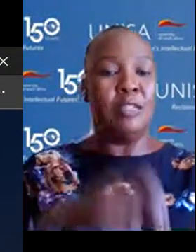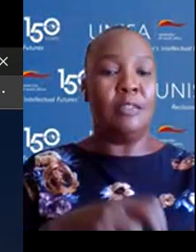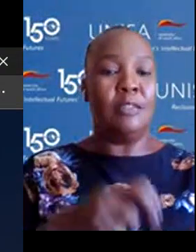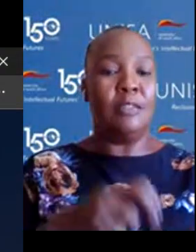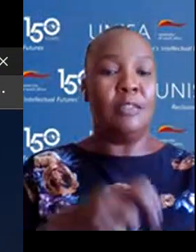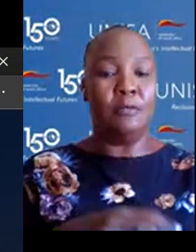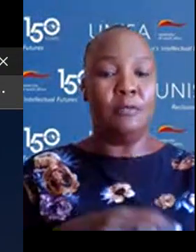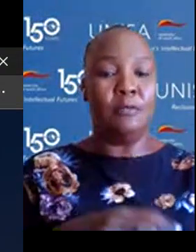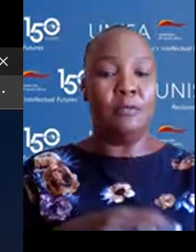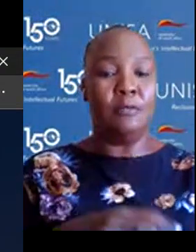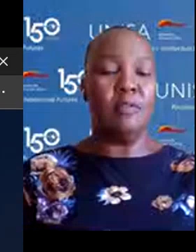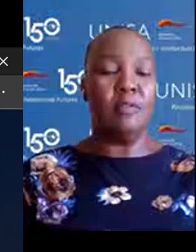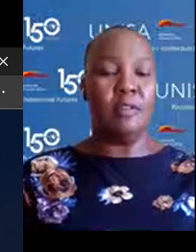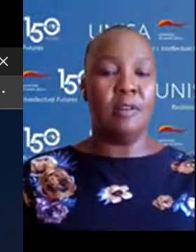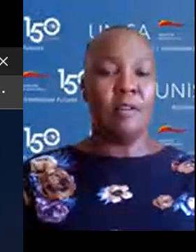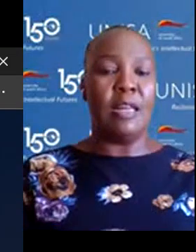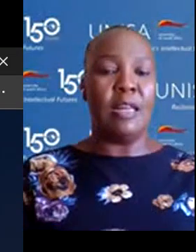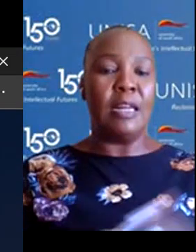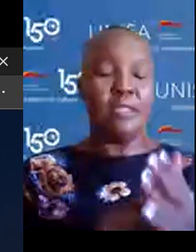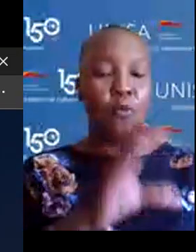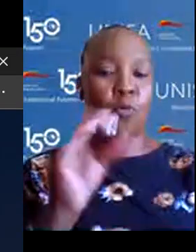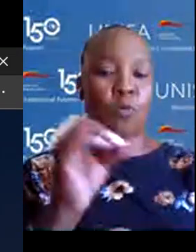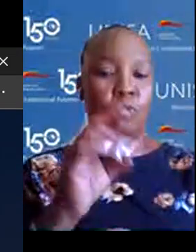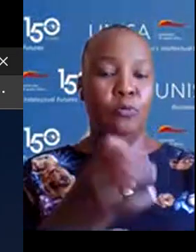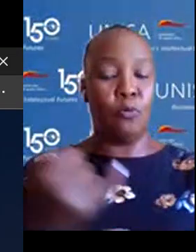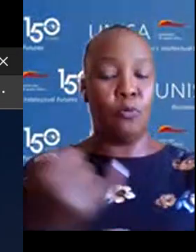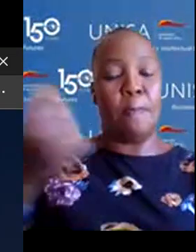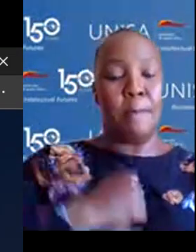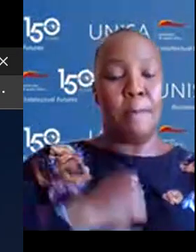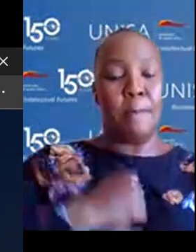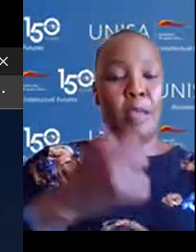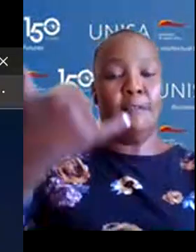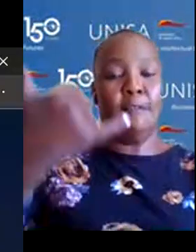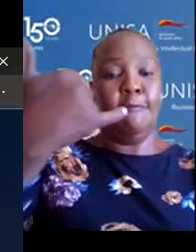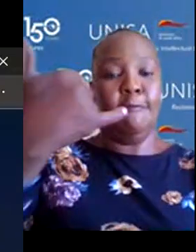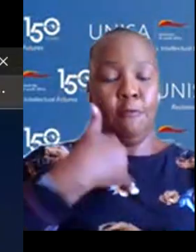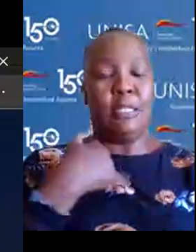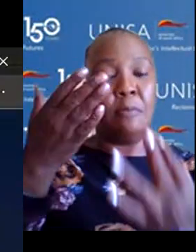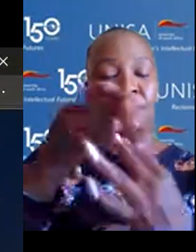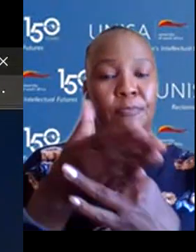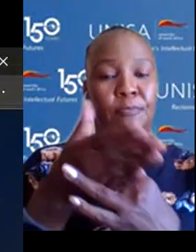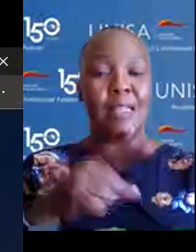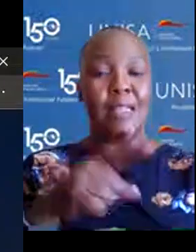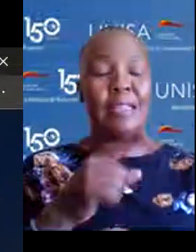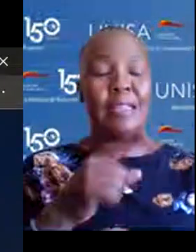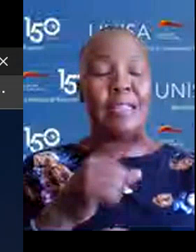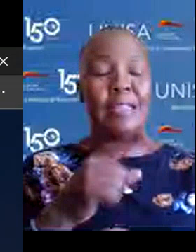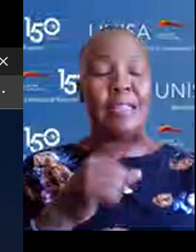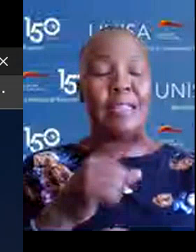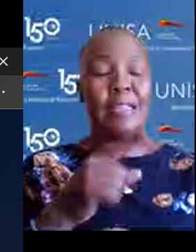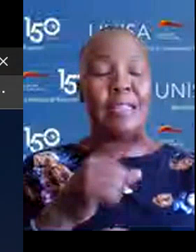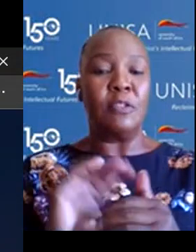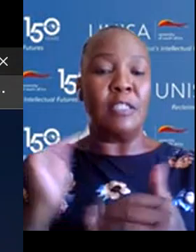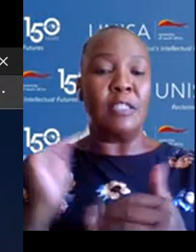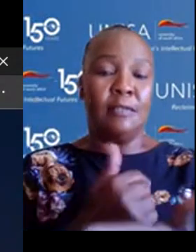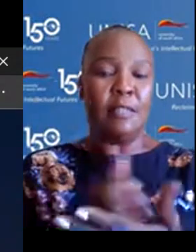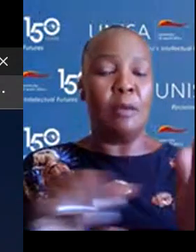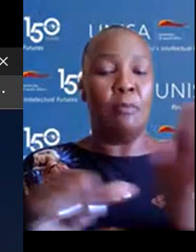where it sends a code to my phone to say that I'm logging in. So this is part of security. So it's very important and